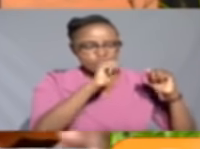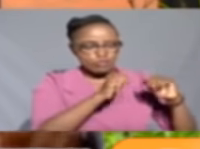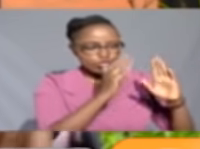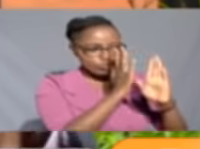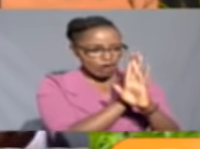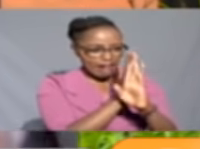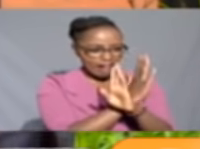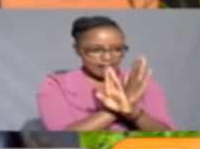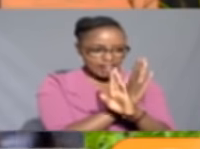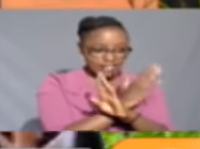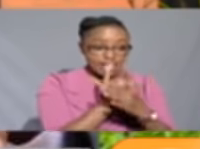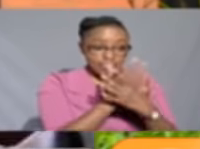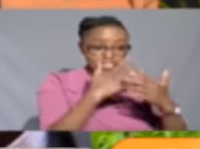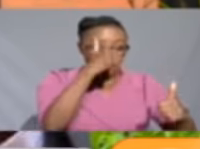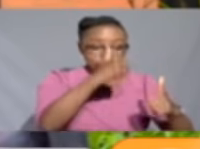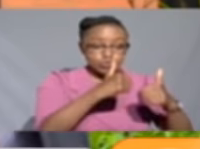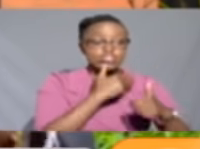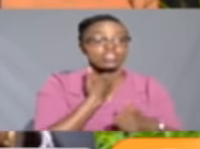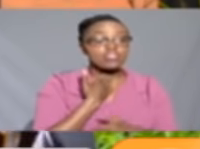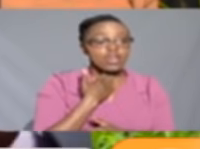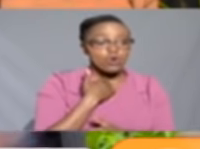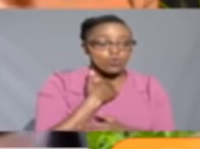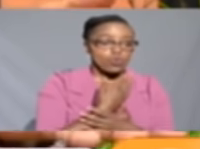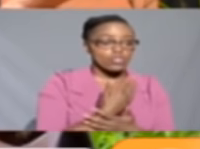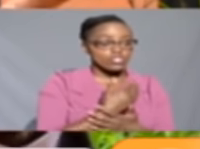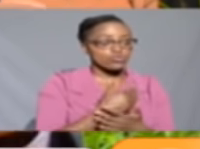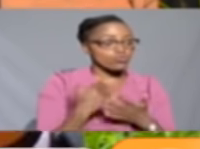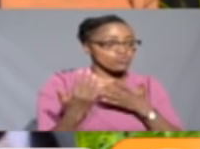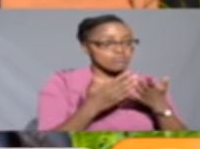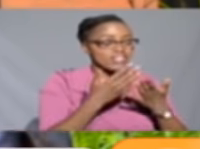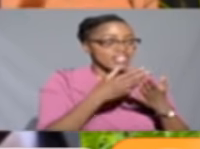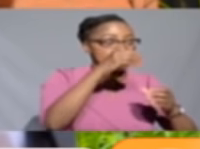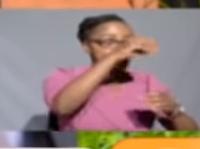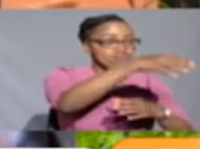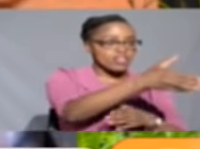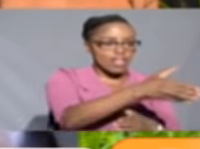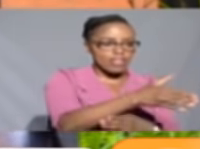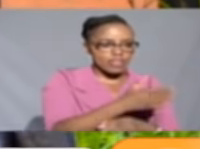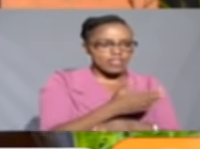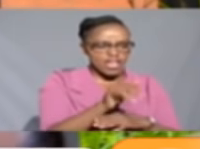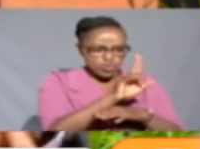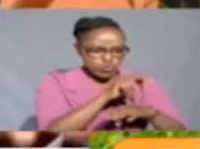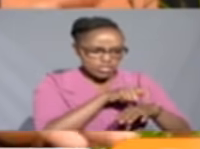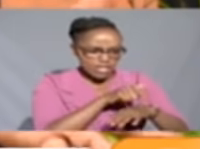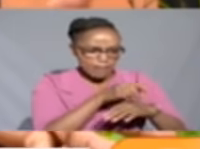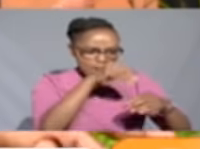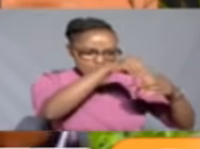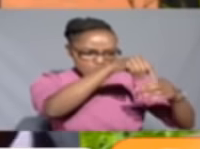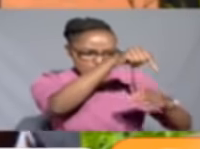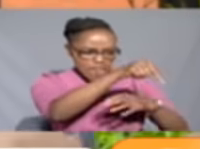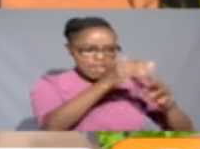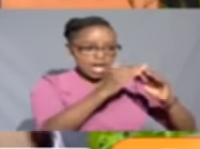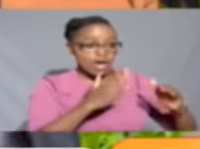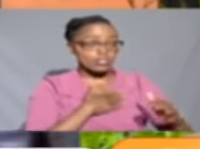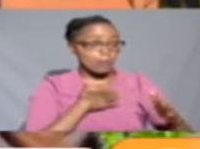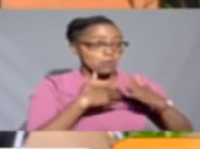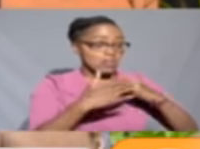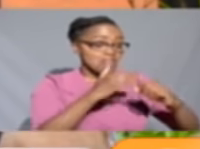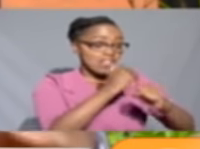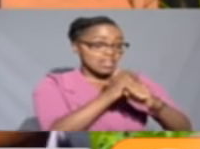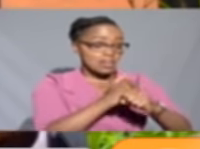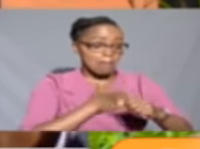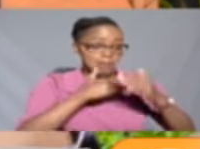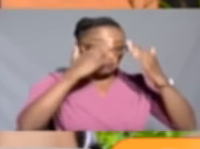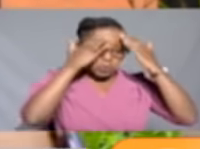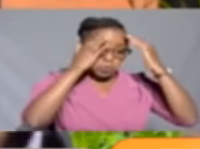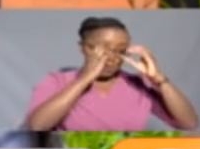hide things they want to plant there. I don't know. Mm. But they spent quite a bit of time inside my house. Whatever they were doing, I don't